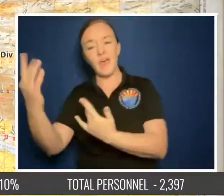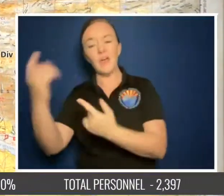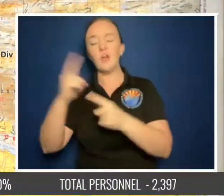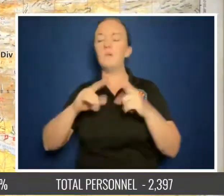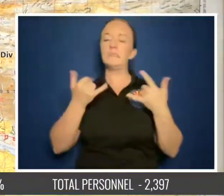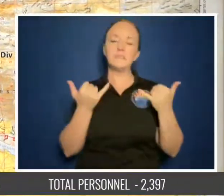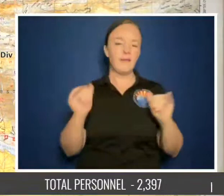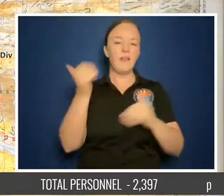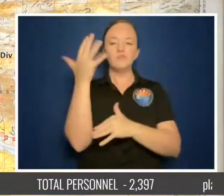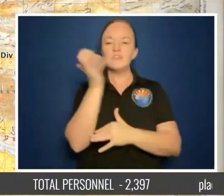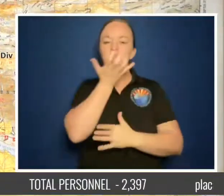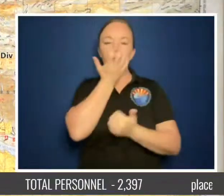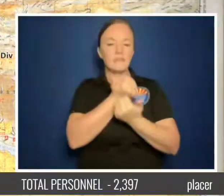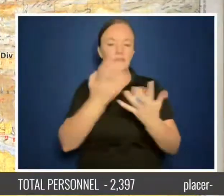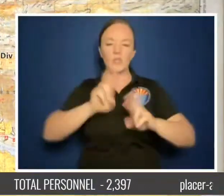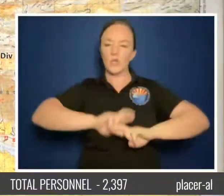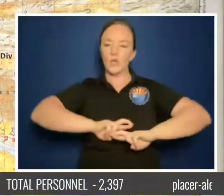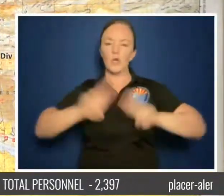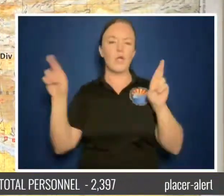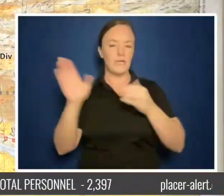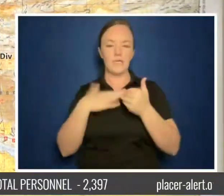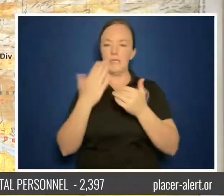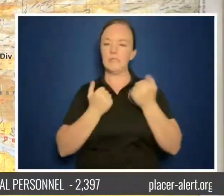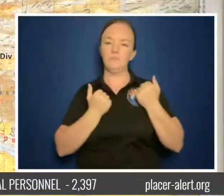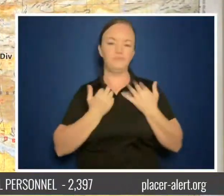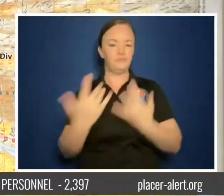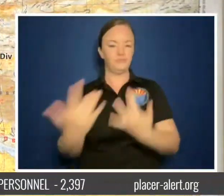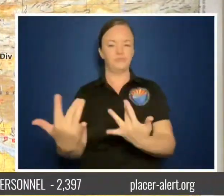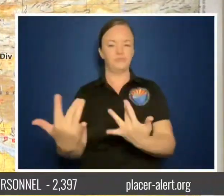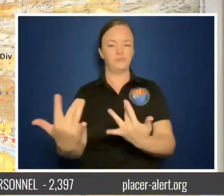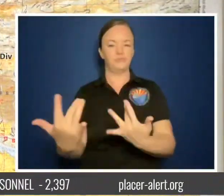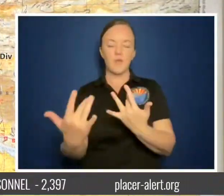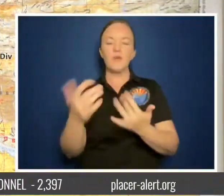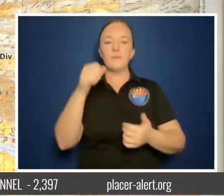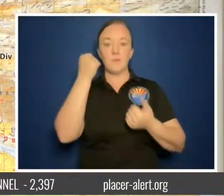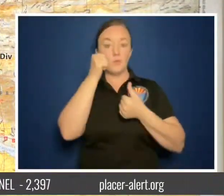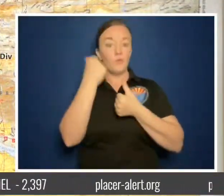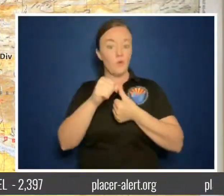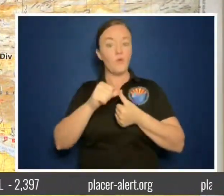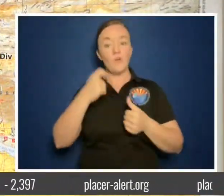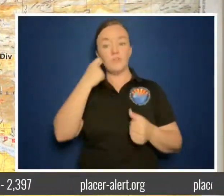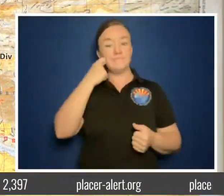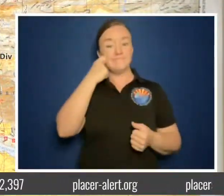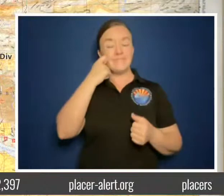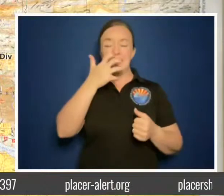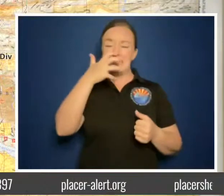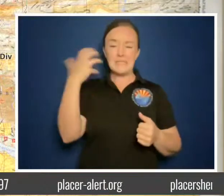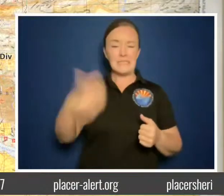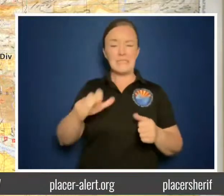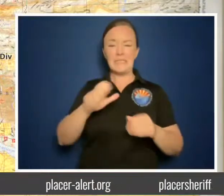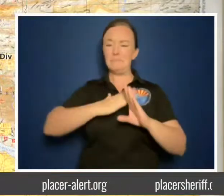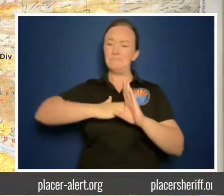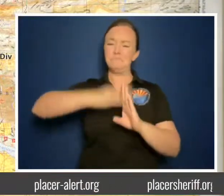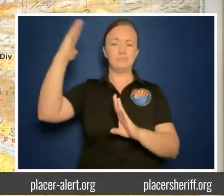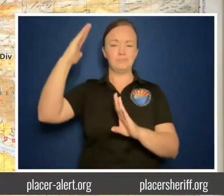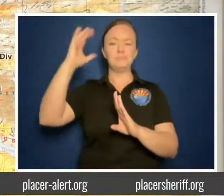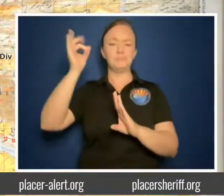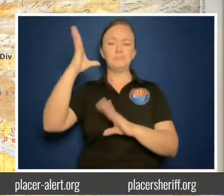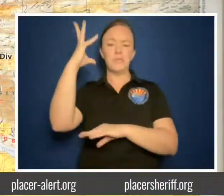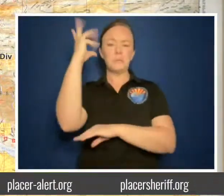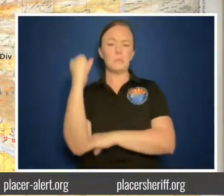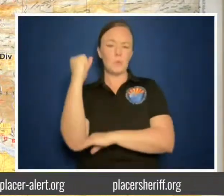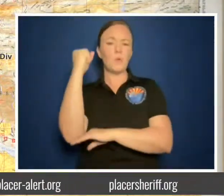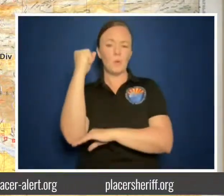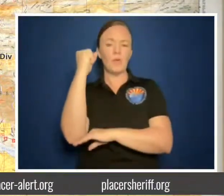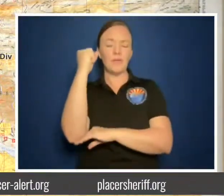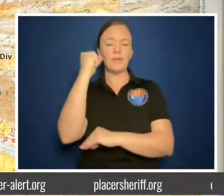and primed. You might recall that we were in that historic heat wave recently, and the vegetation and the down material, logs,